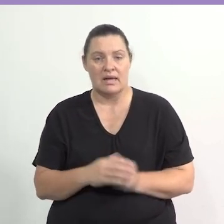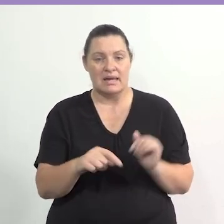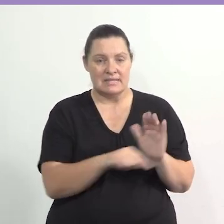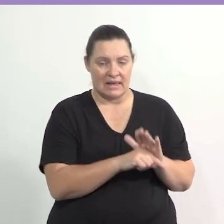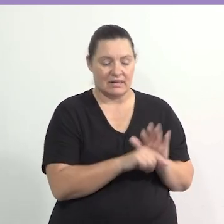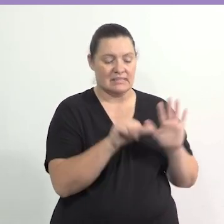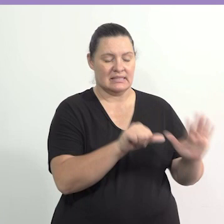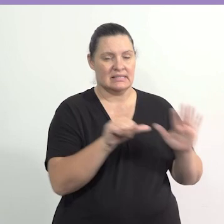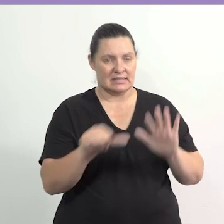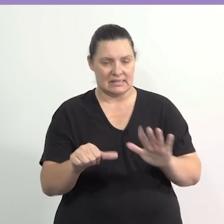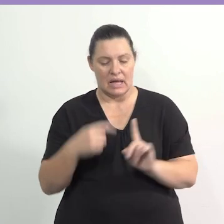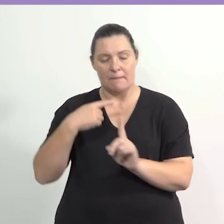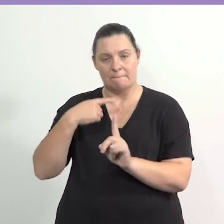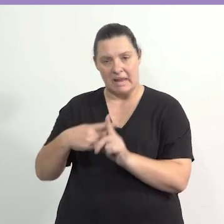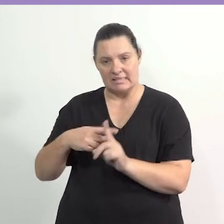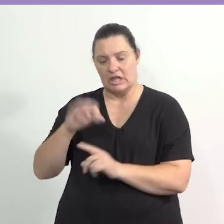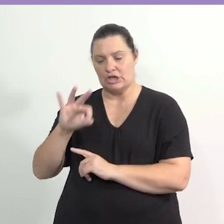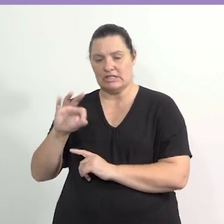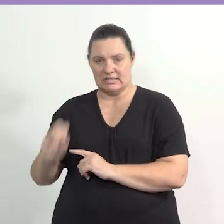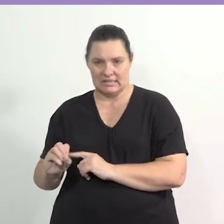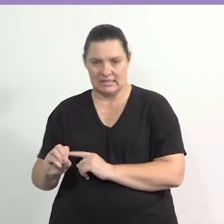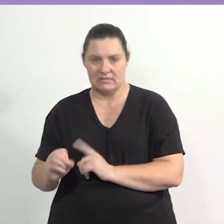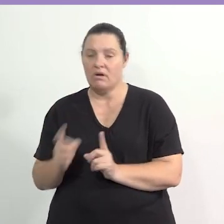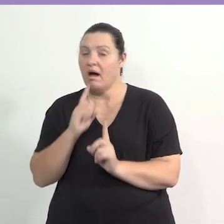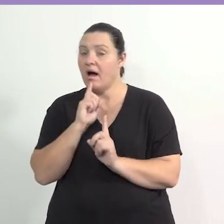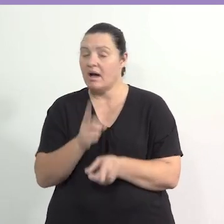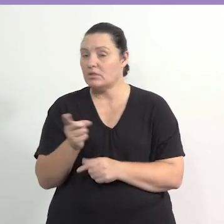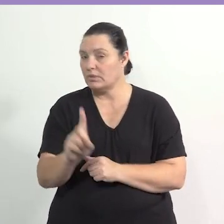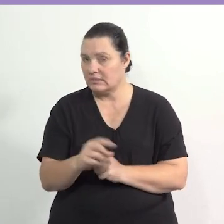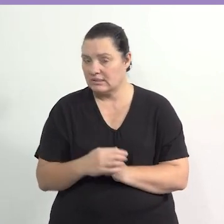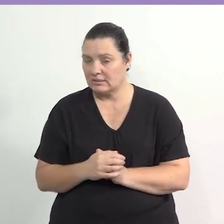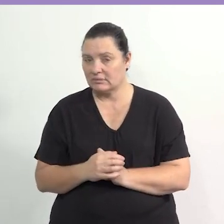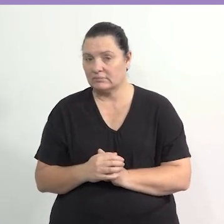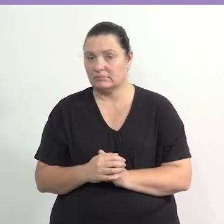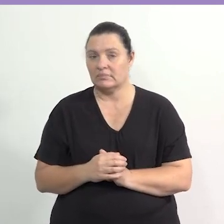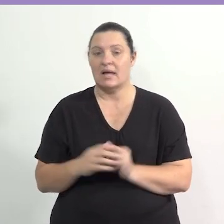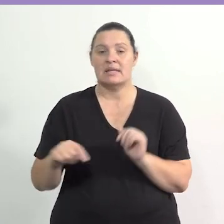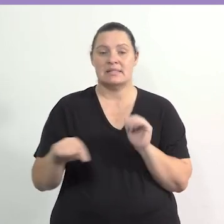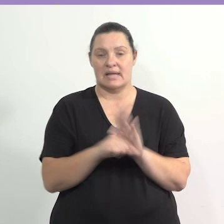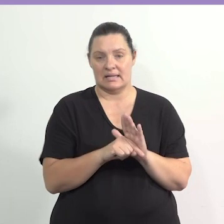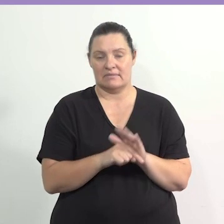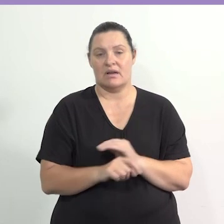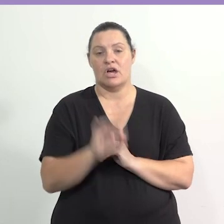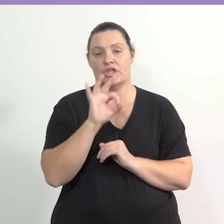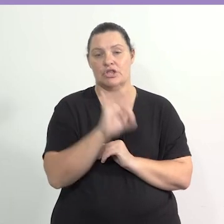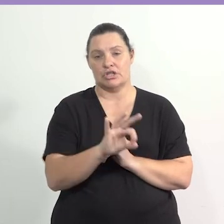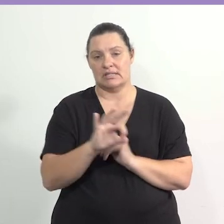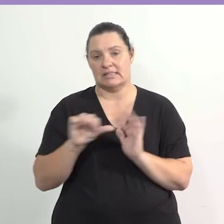be negative 66 plus 30. And our answer there is going to be a